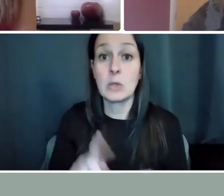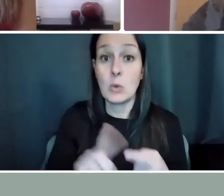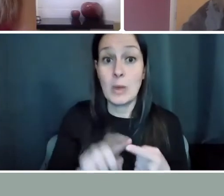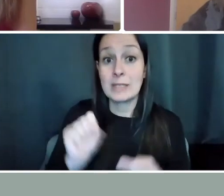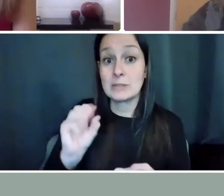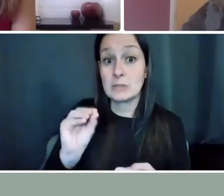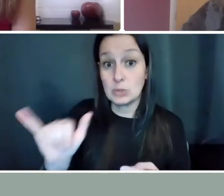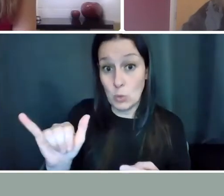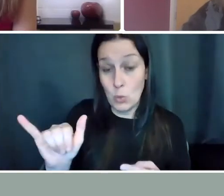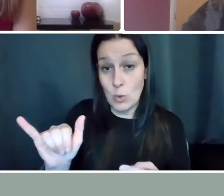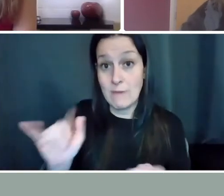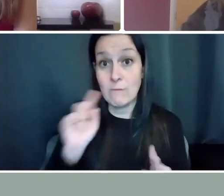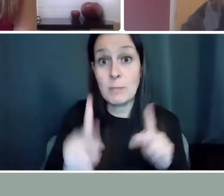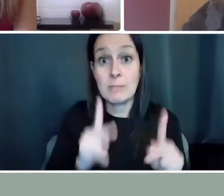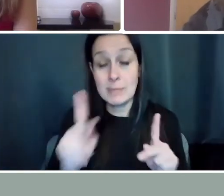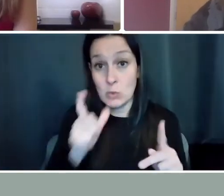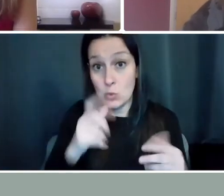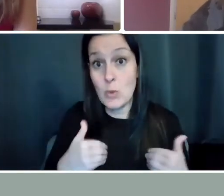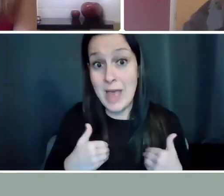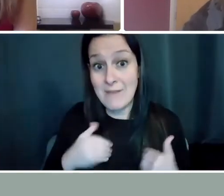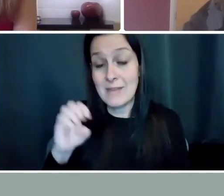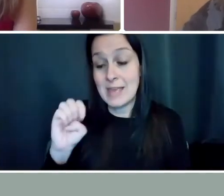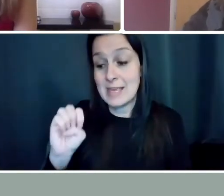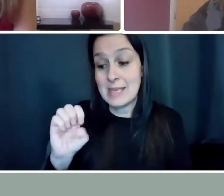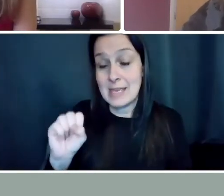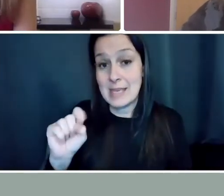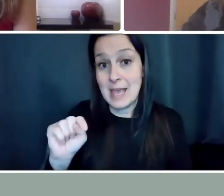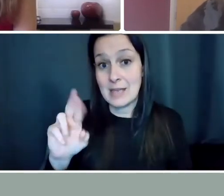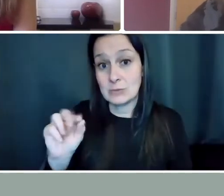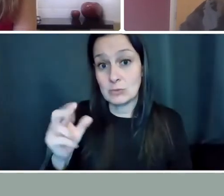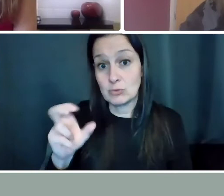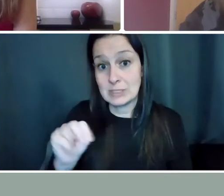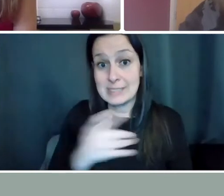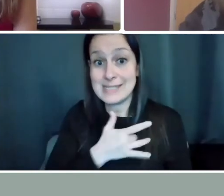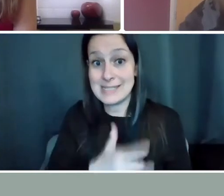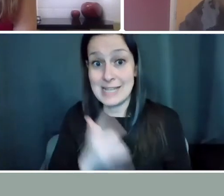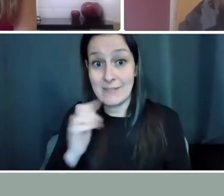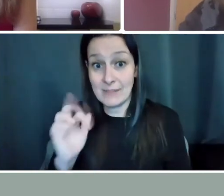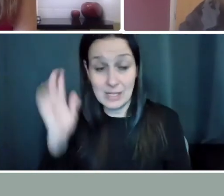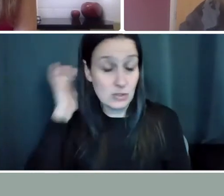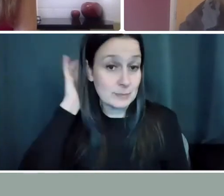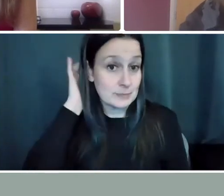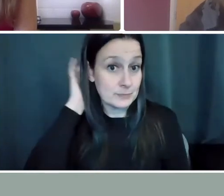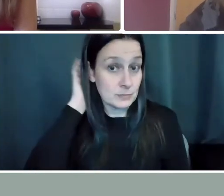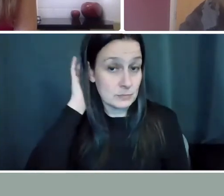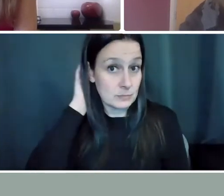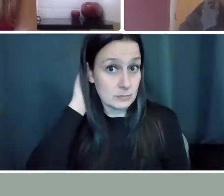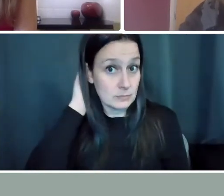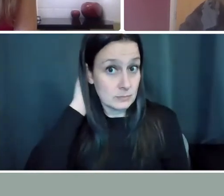soy for those that have estrogen sensitive cancer, and then